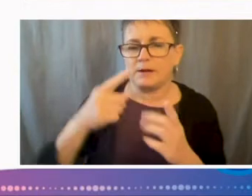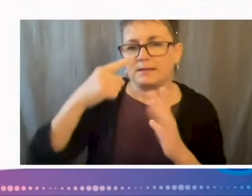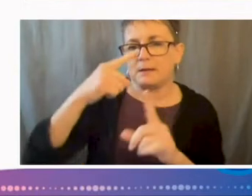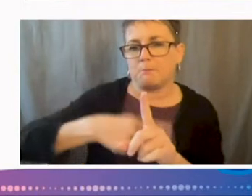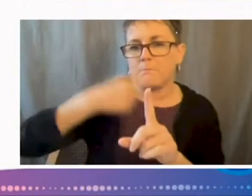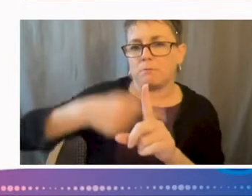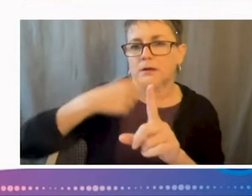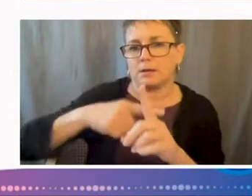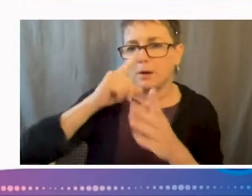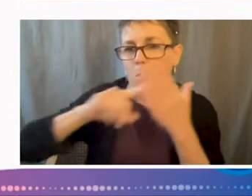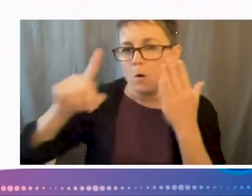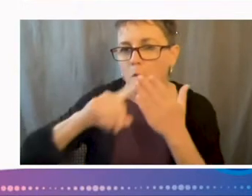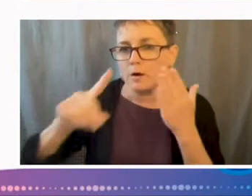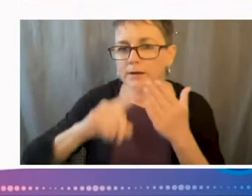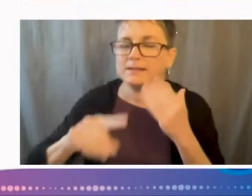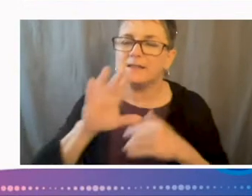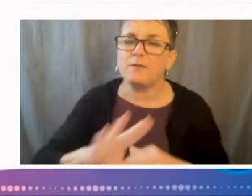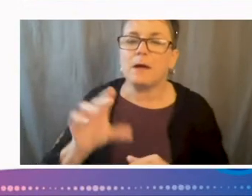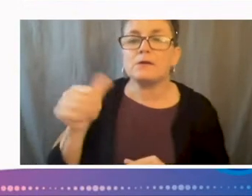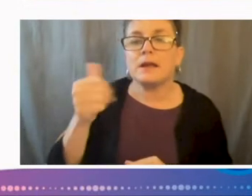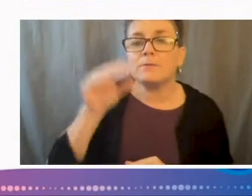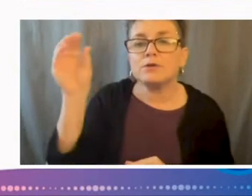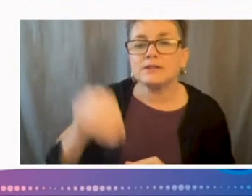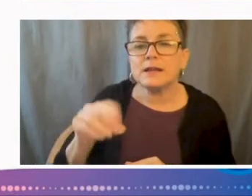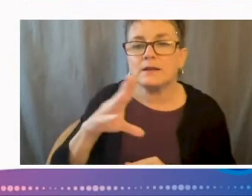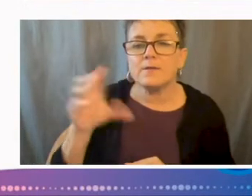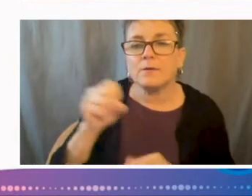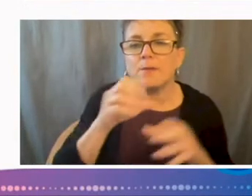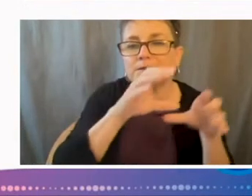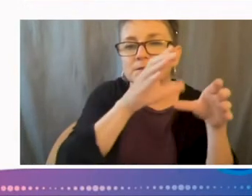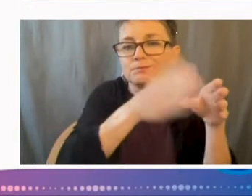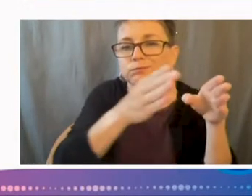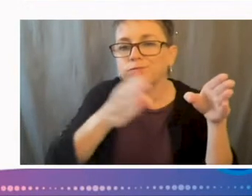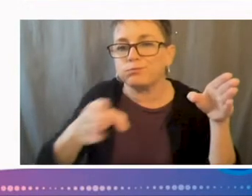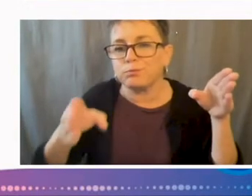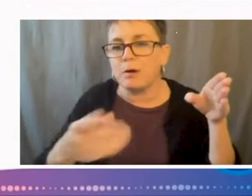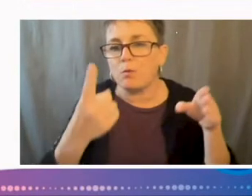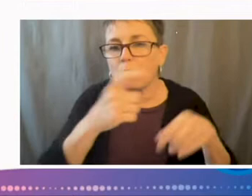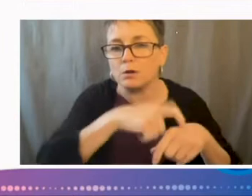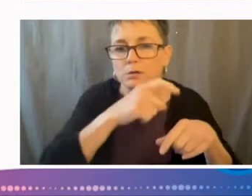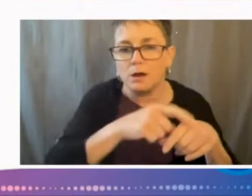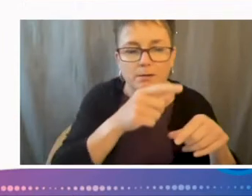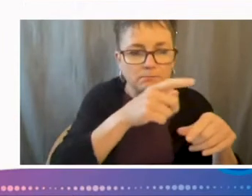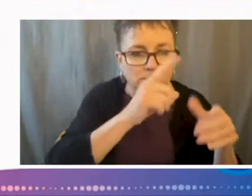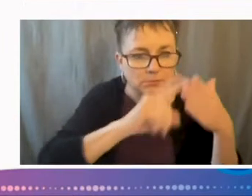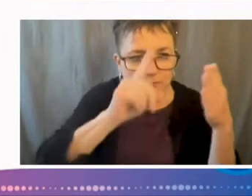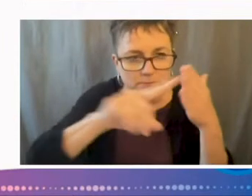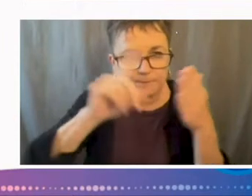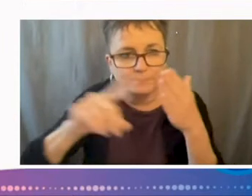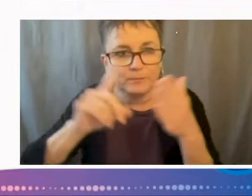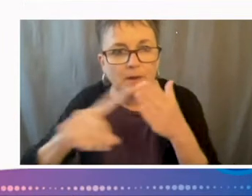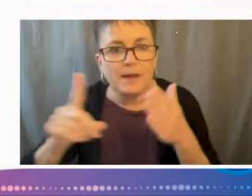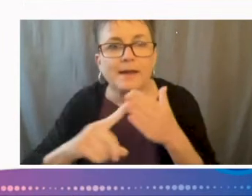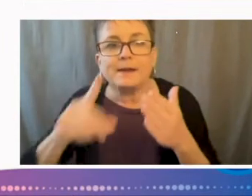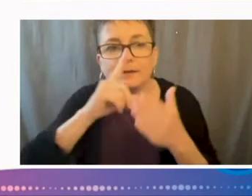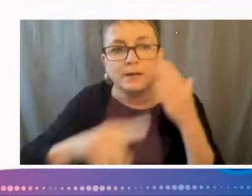the bus fleet at a time, including function testing on all ADA equipment. These include the lifts and ramps,